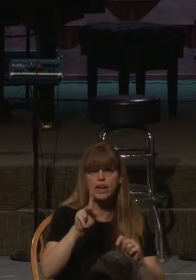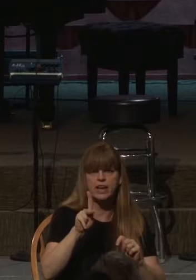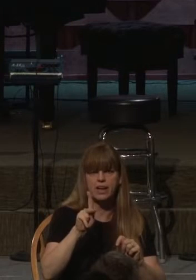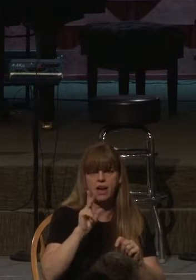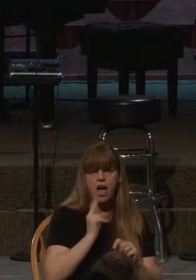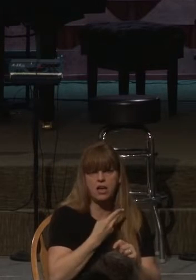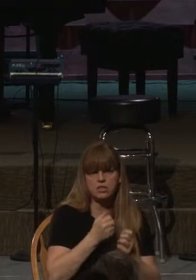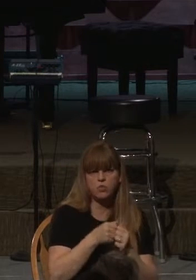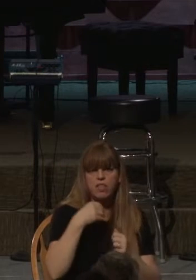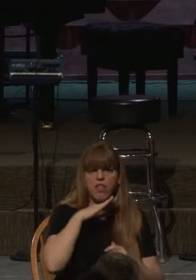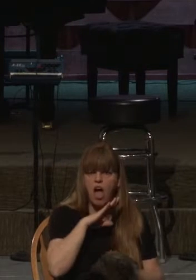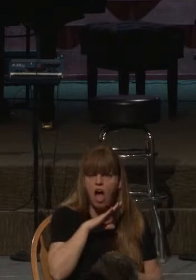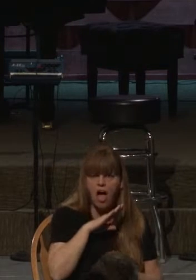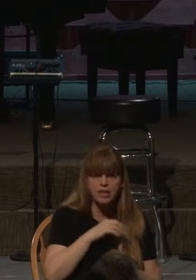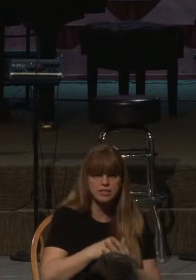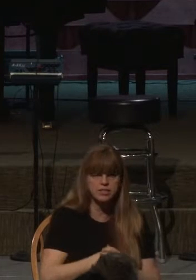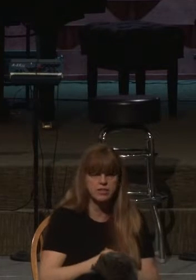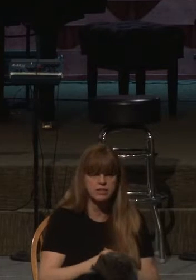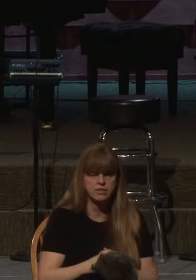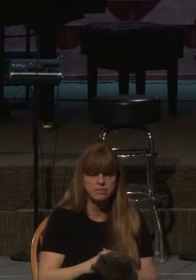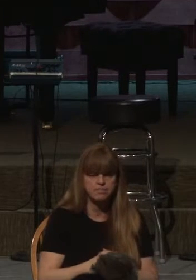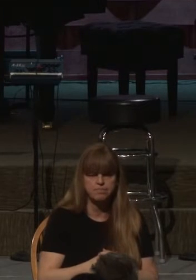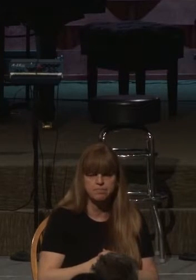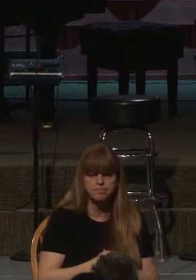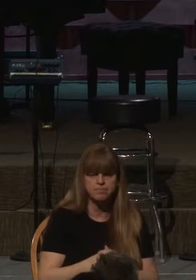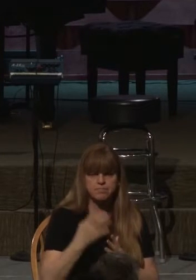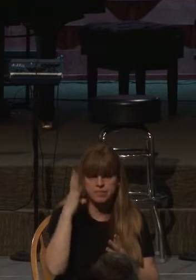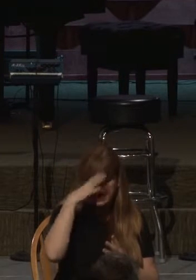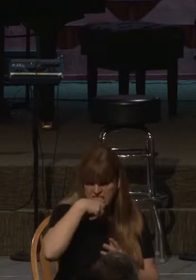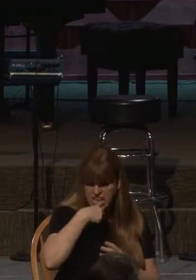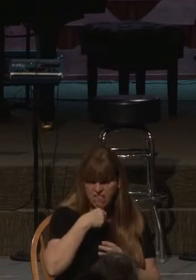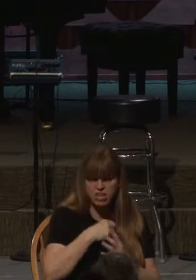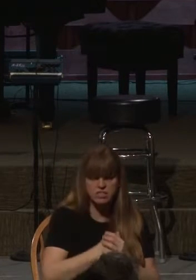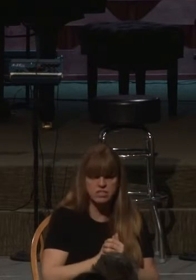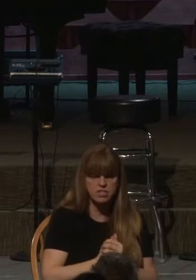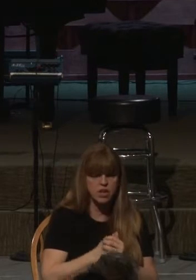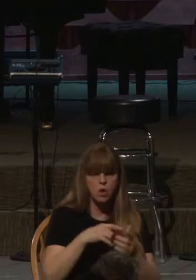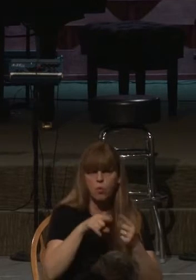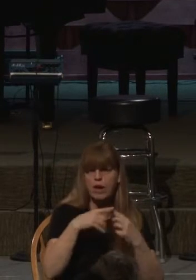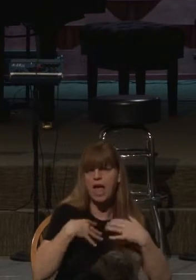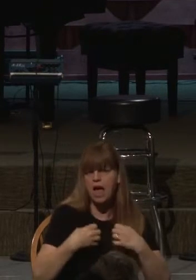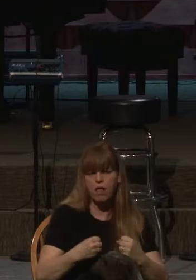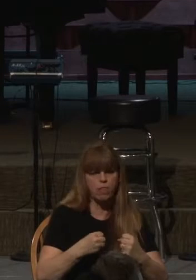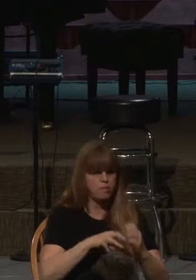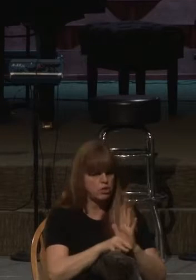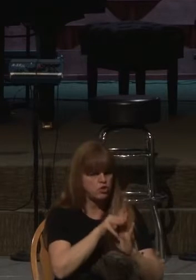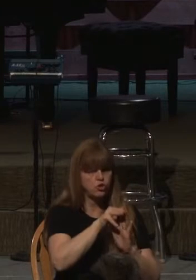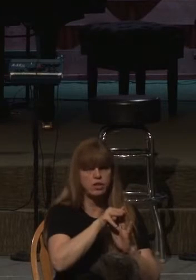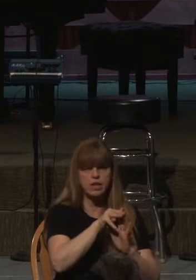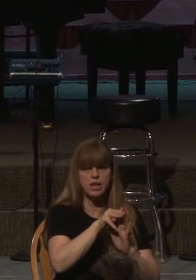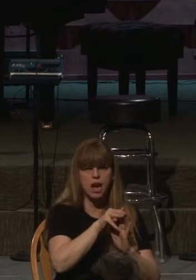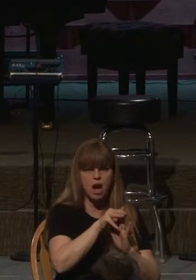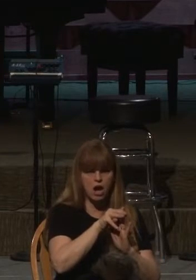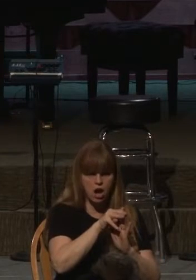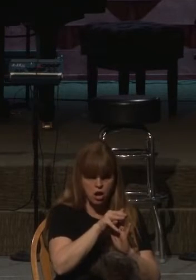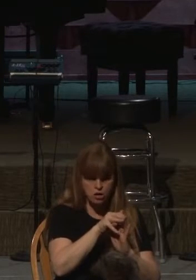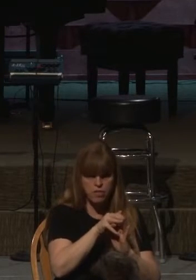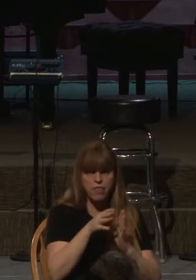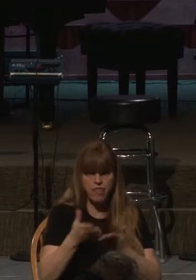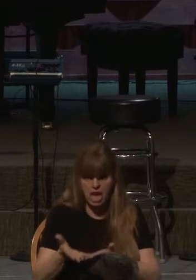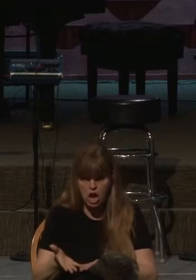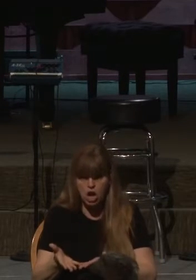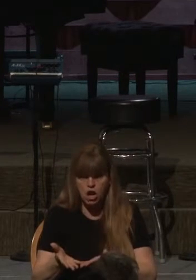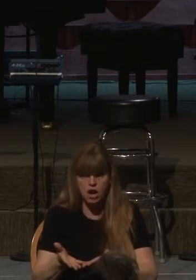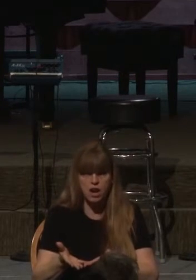the truth. Again, when health and maturity are in place, then the way verse 14 is